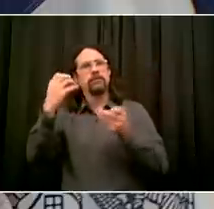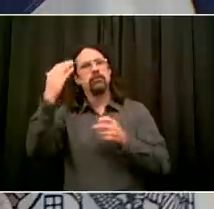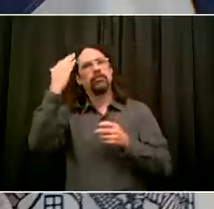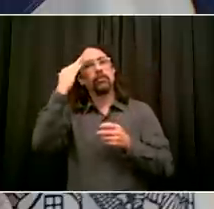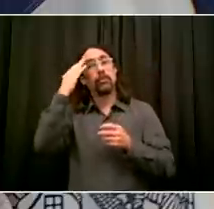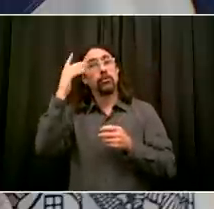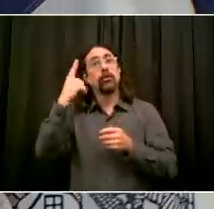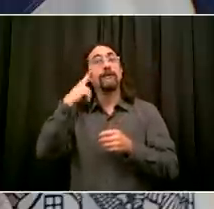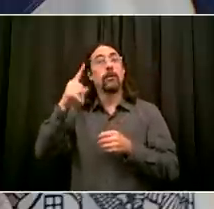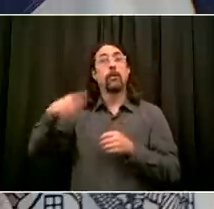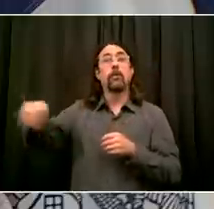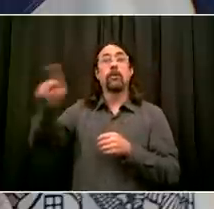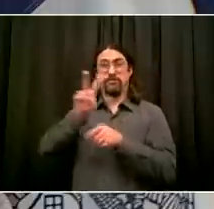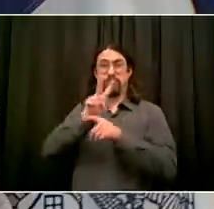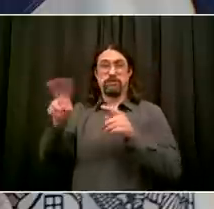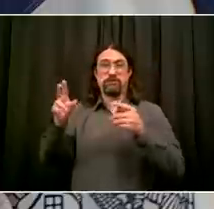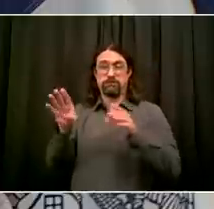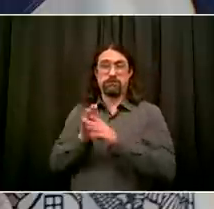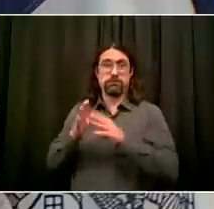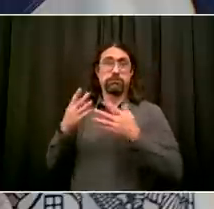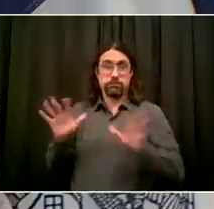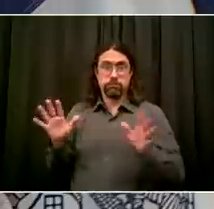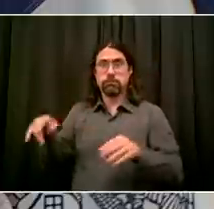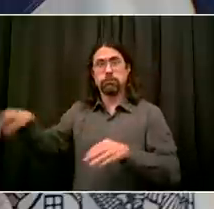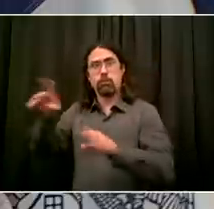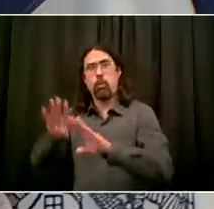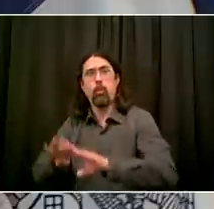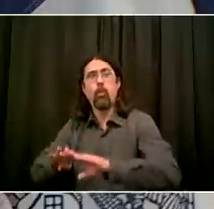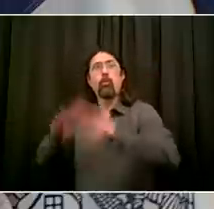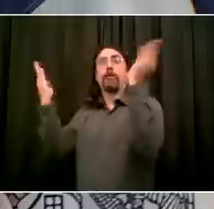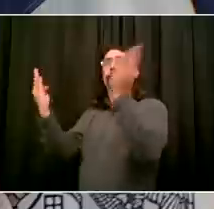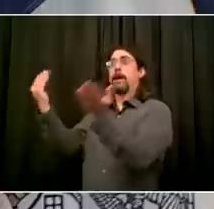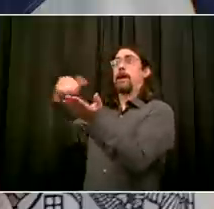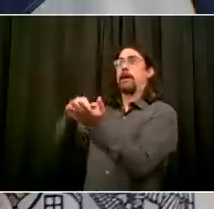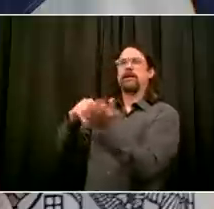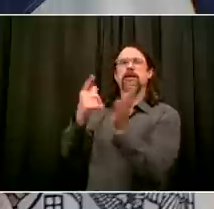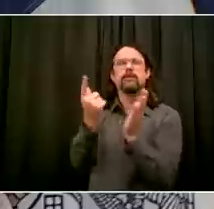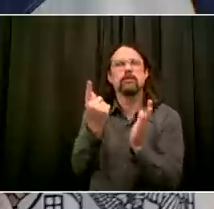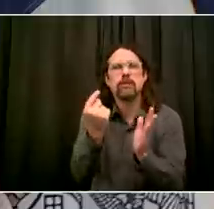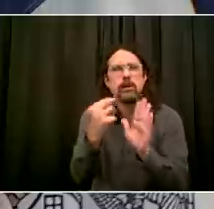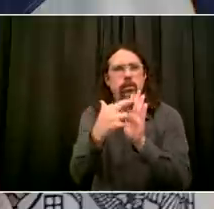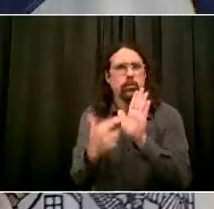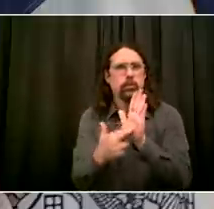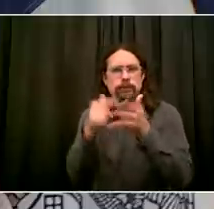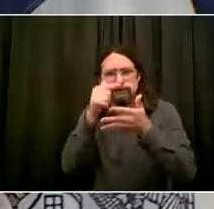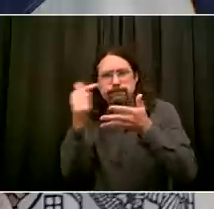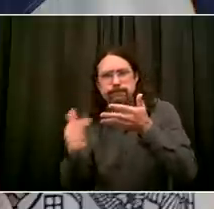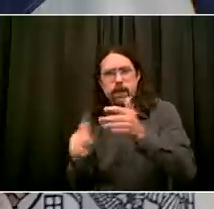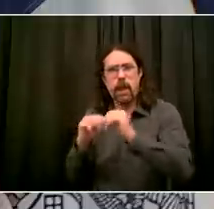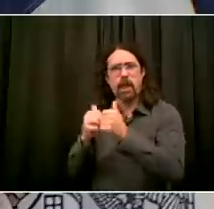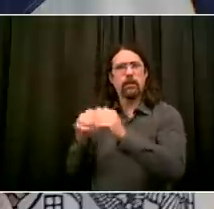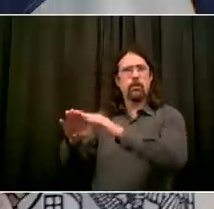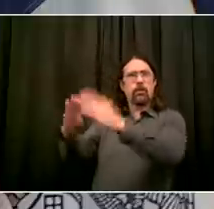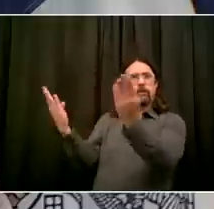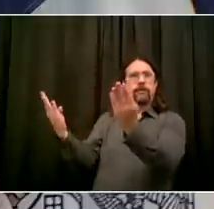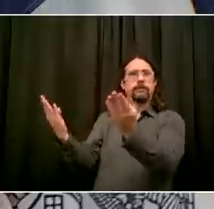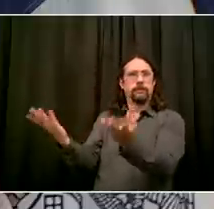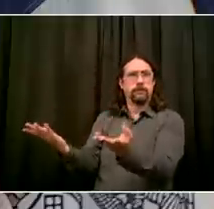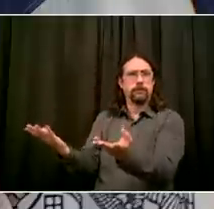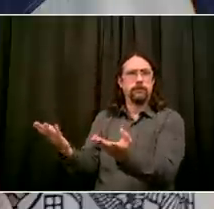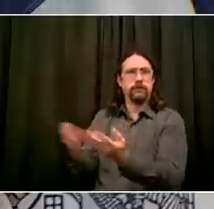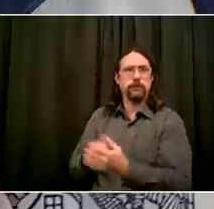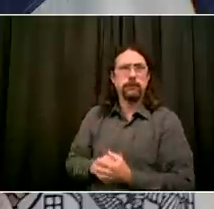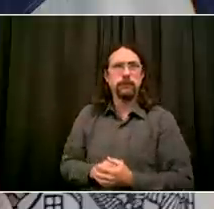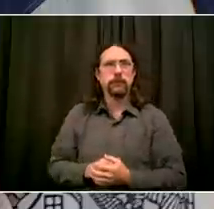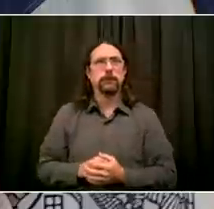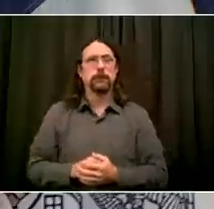very important question, Juliet. I appreciate it. Look, what we tend to see with the coronavirus, and I've been trained by our great